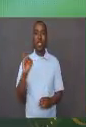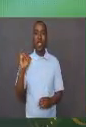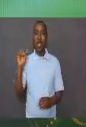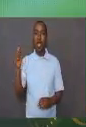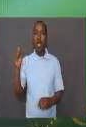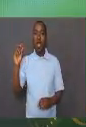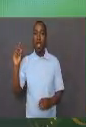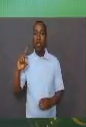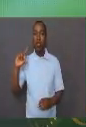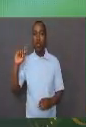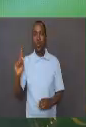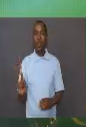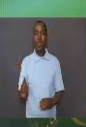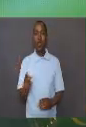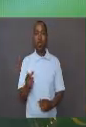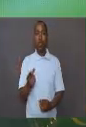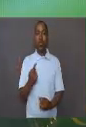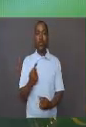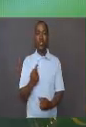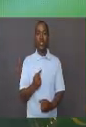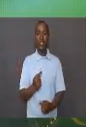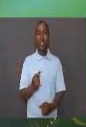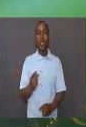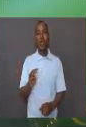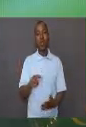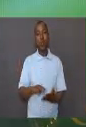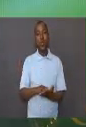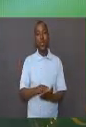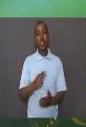ions, proteins, and minerals.